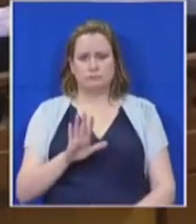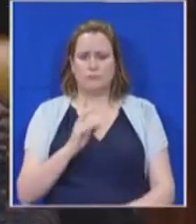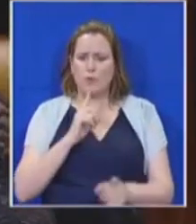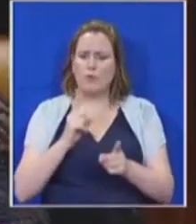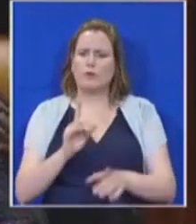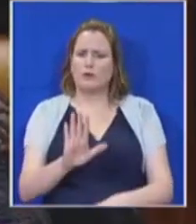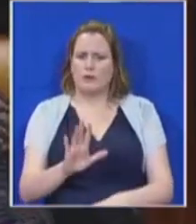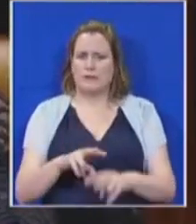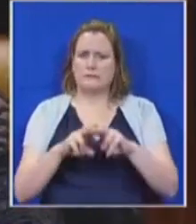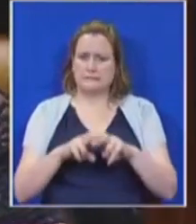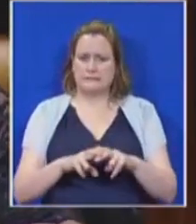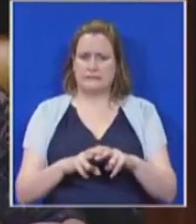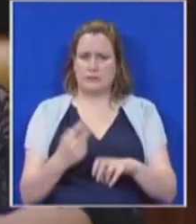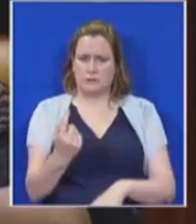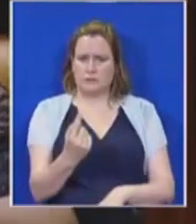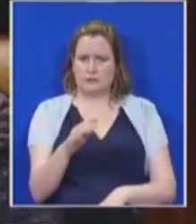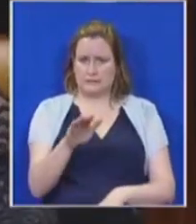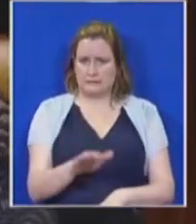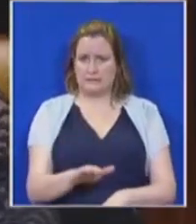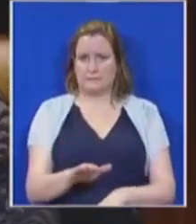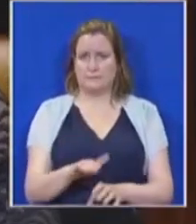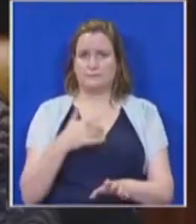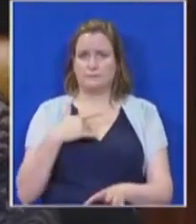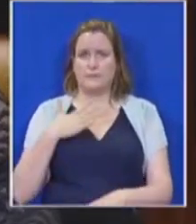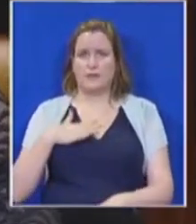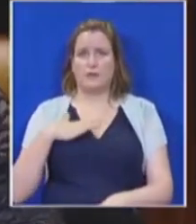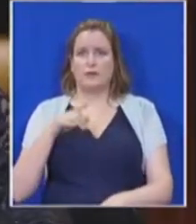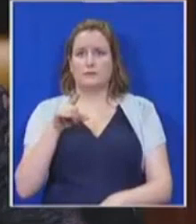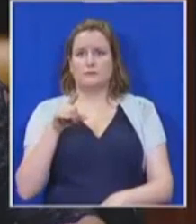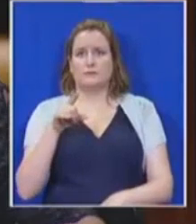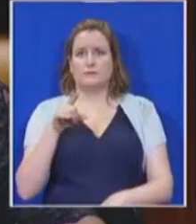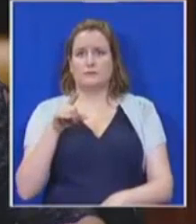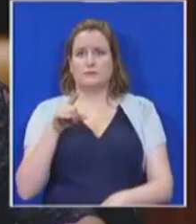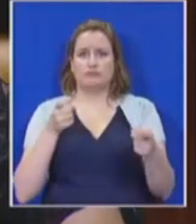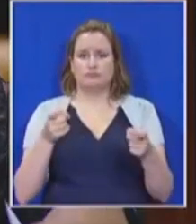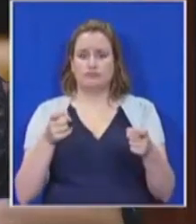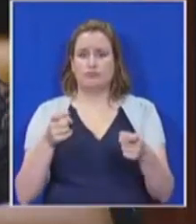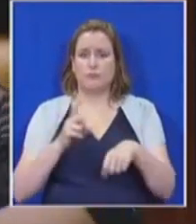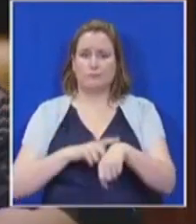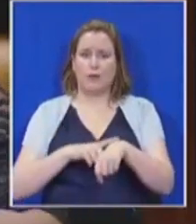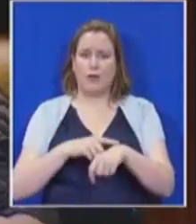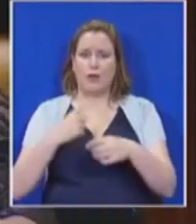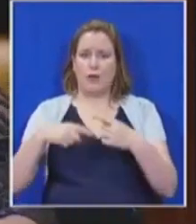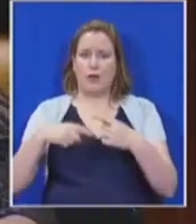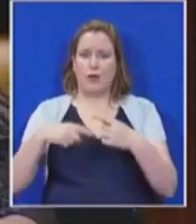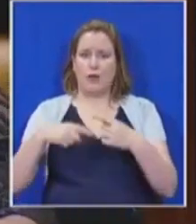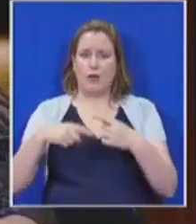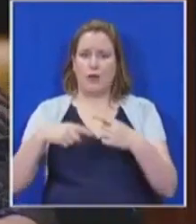just take a seat? I wanted them to sort out the clock. Can you please start the clock